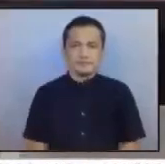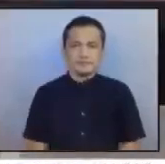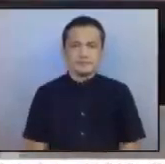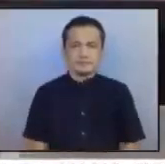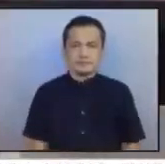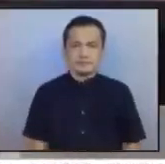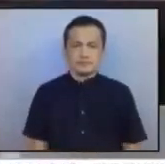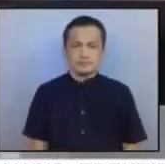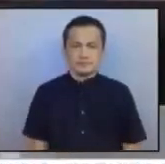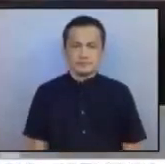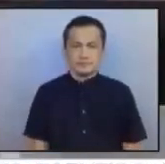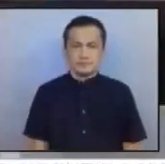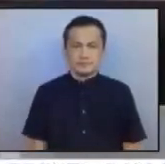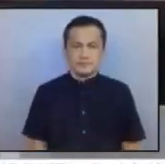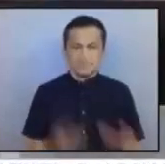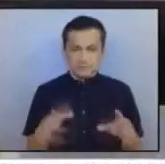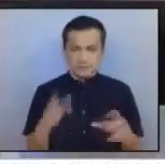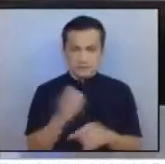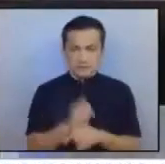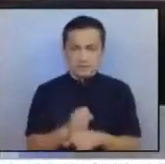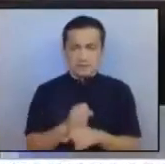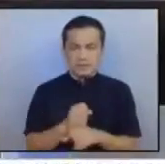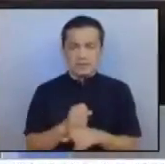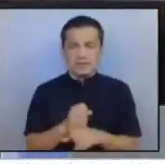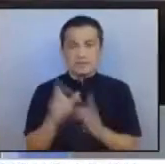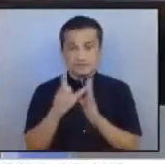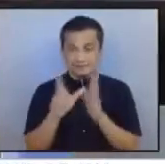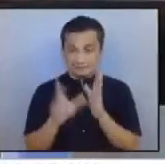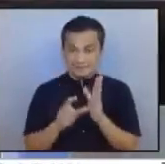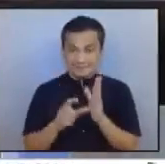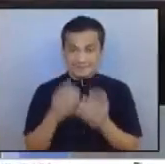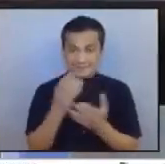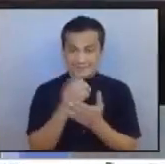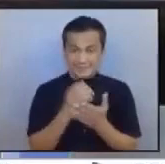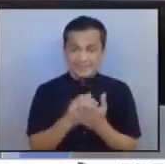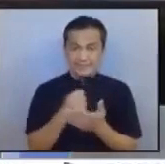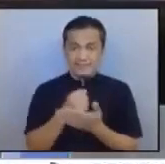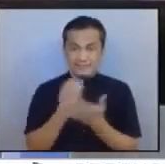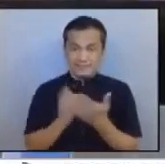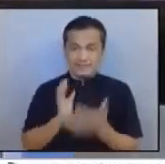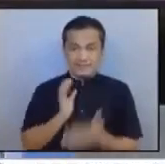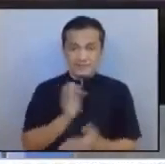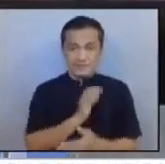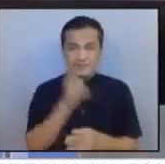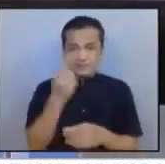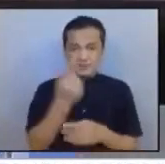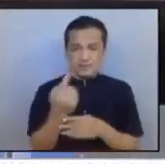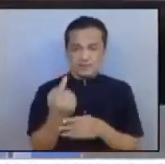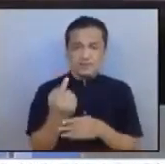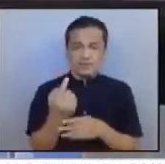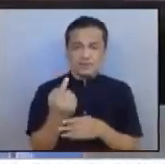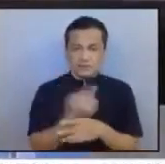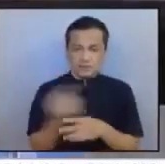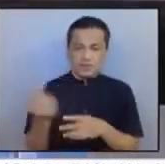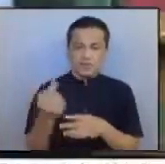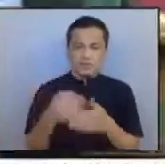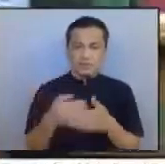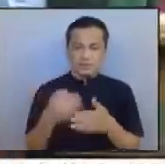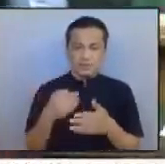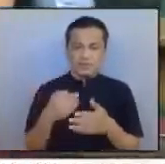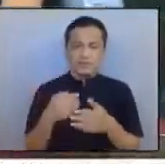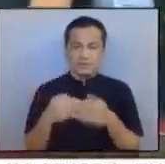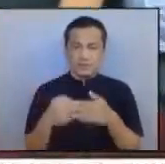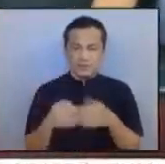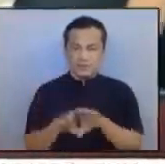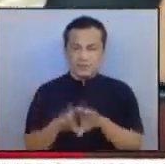Nagtapos na sa legislative course ang ilang kongresista isang linggo bago ang opening ng 19th Congress. Isa sa nagtapos ay ang anak ni